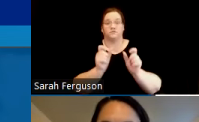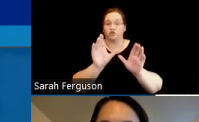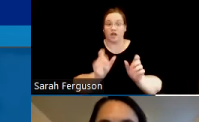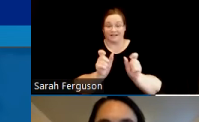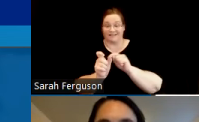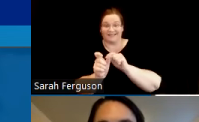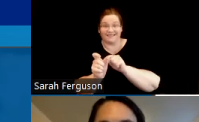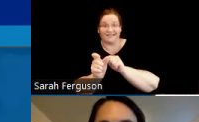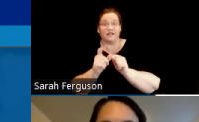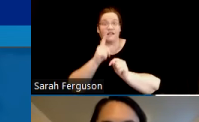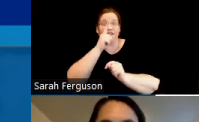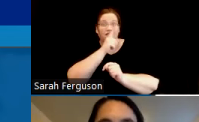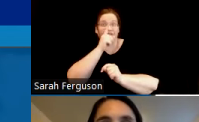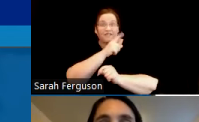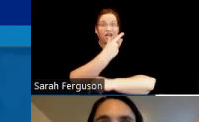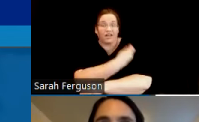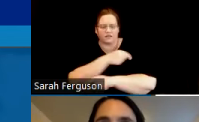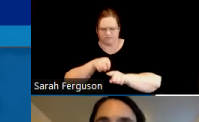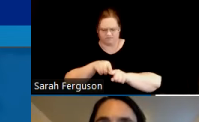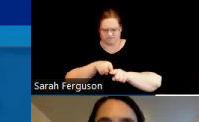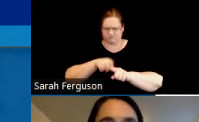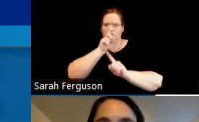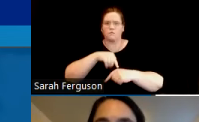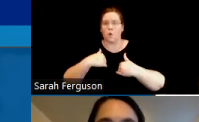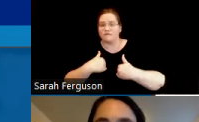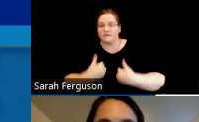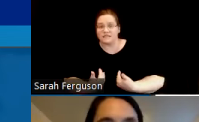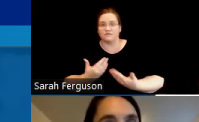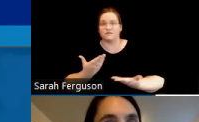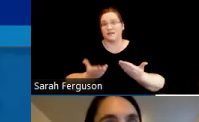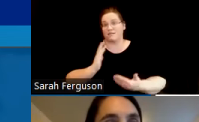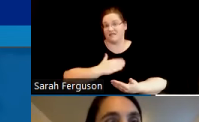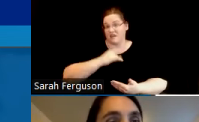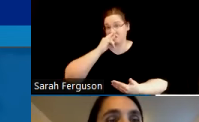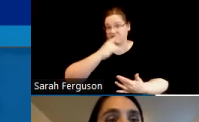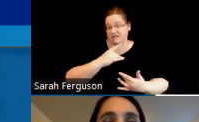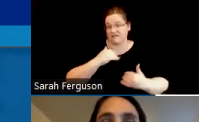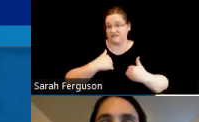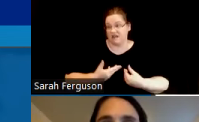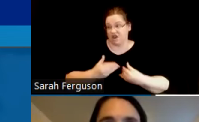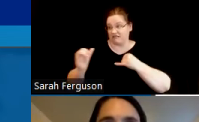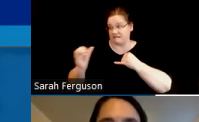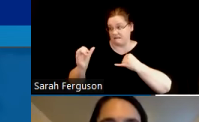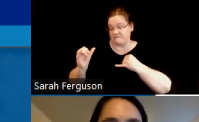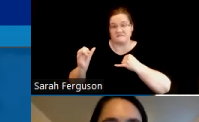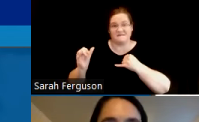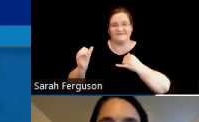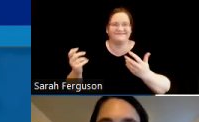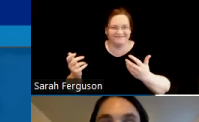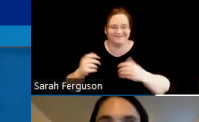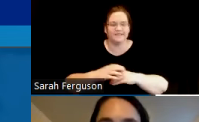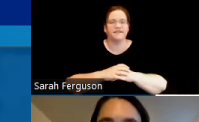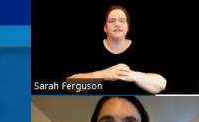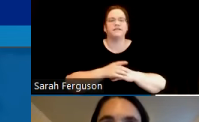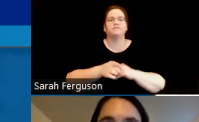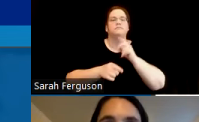group also reported fatigue in their children. Maybe our kids are just tired like us. So this is actually in kids 2